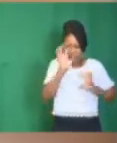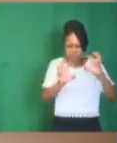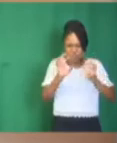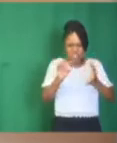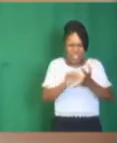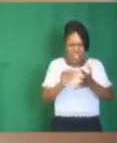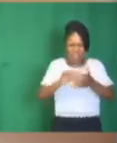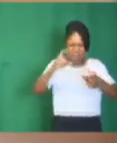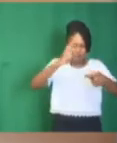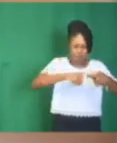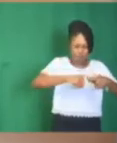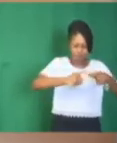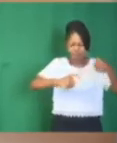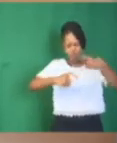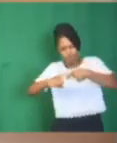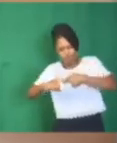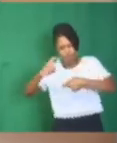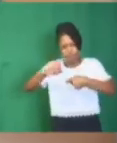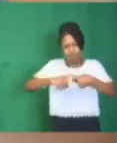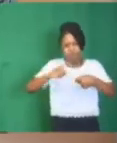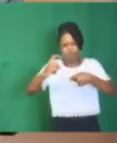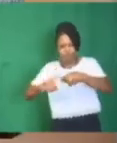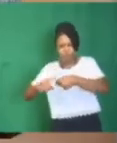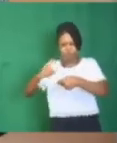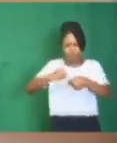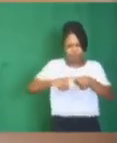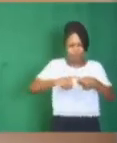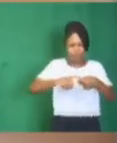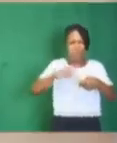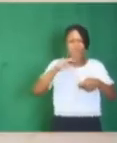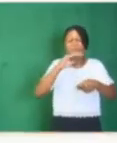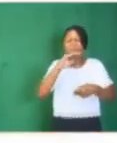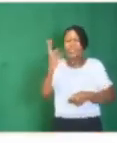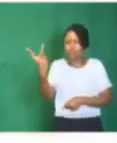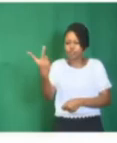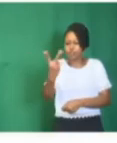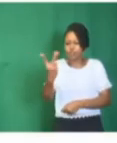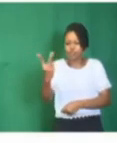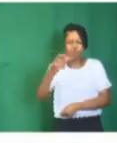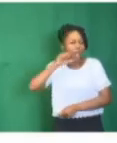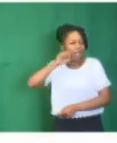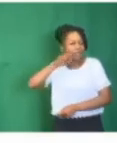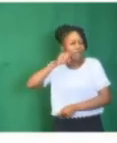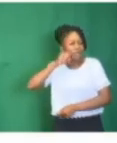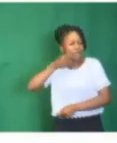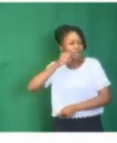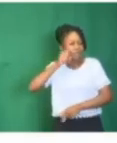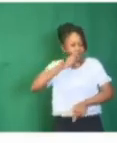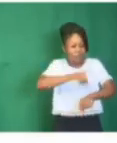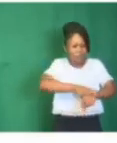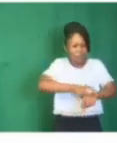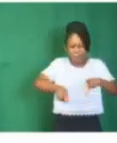head, joints all over. Joints are simply where two or more bones meet. For